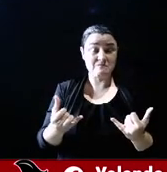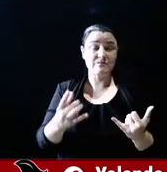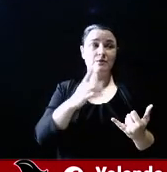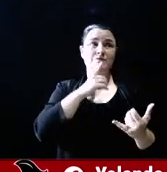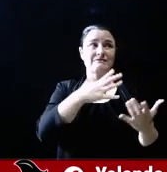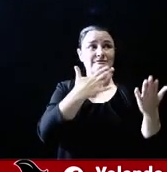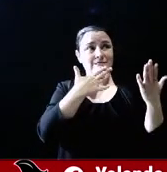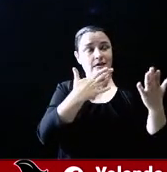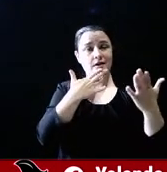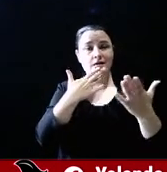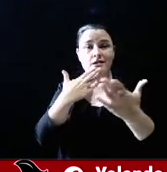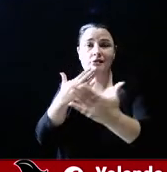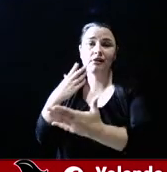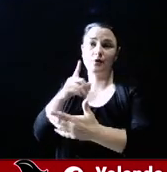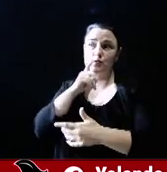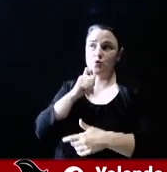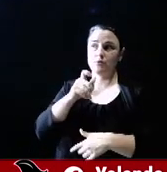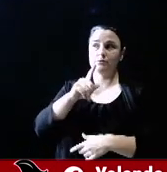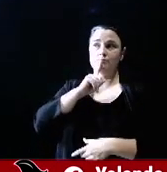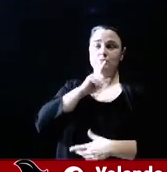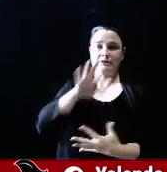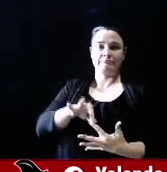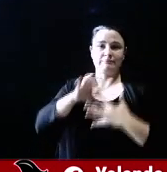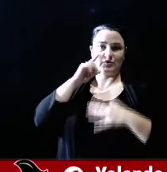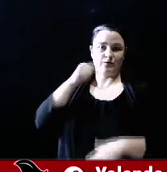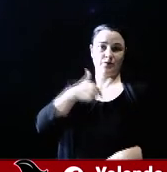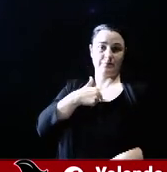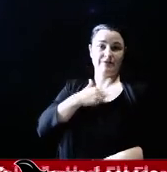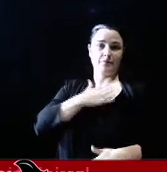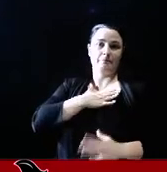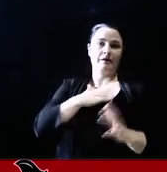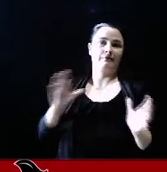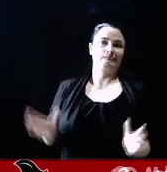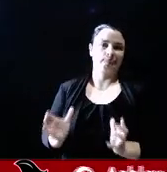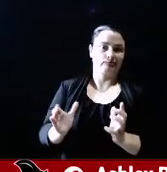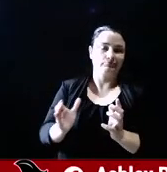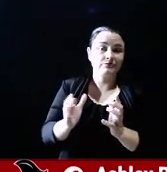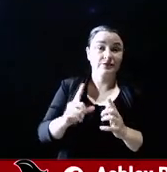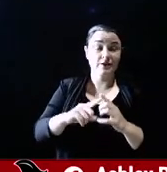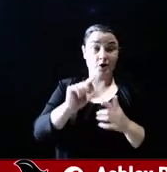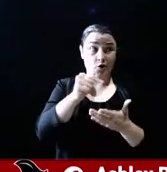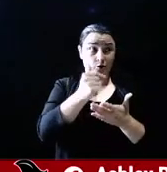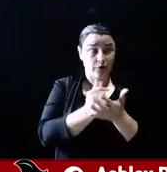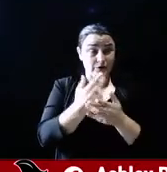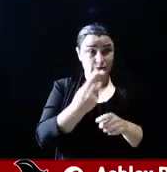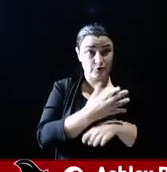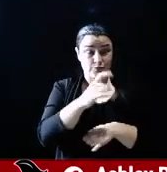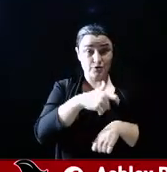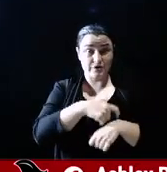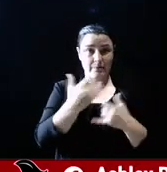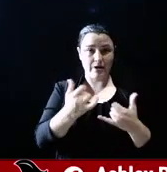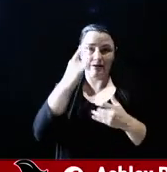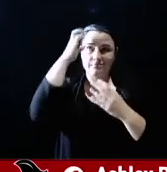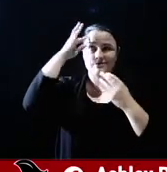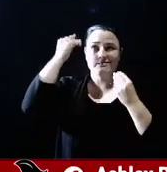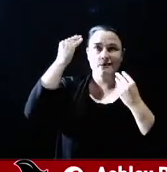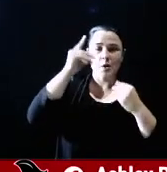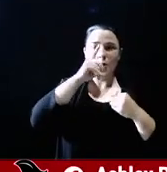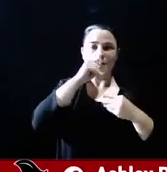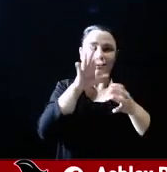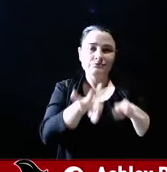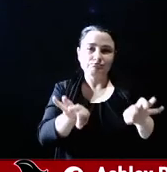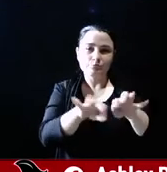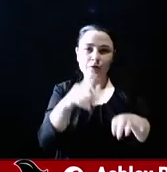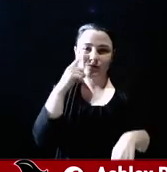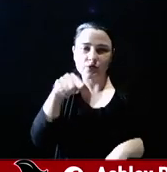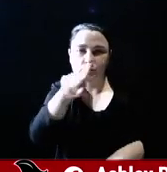I want to take this time to thank those especially important to me for the encouragement I have received on my journey. Graduates, please take this time to think of those important to you and